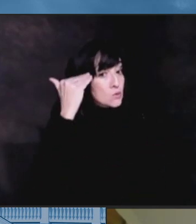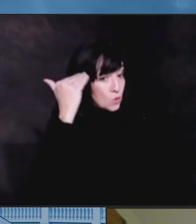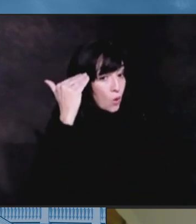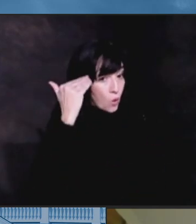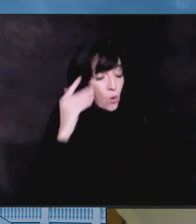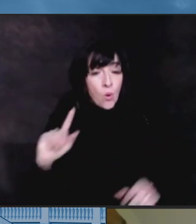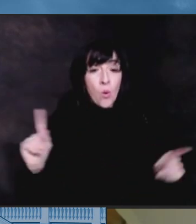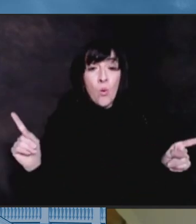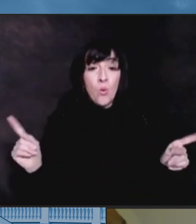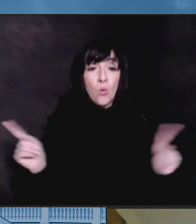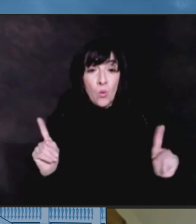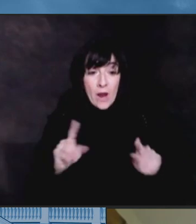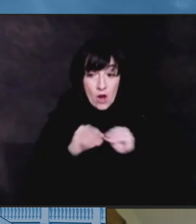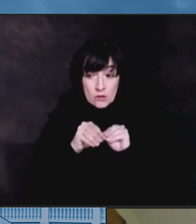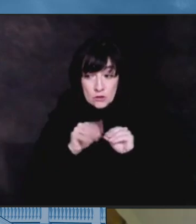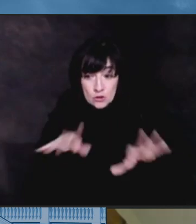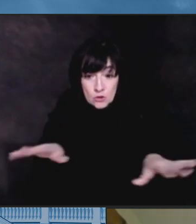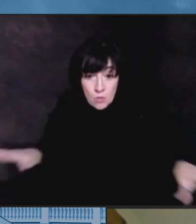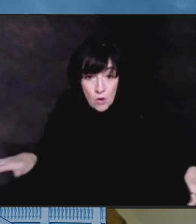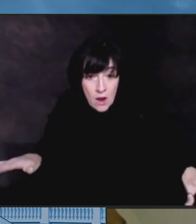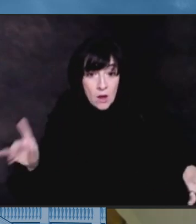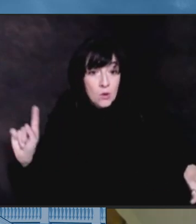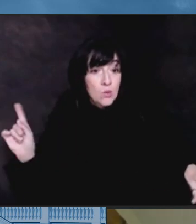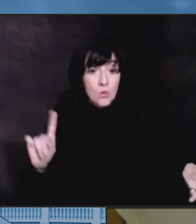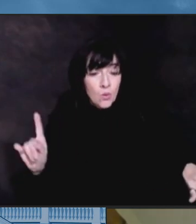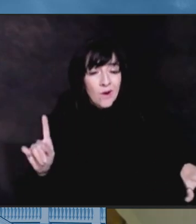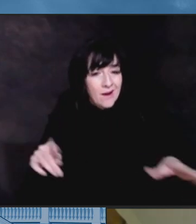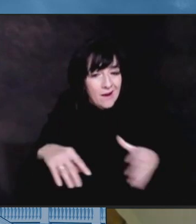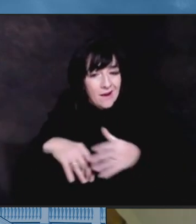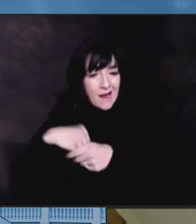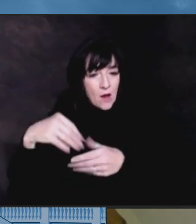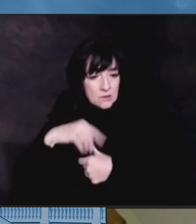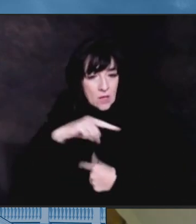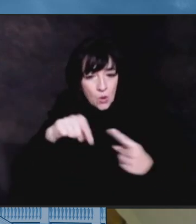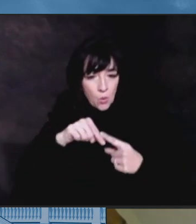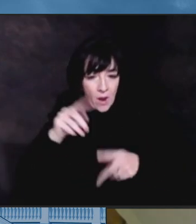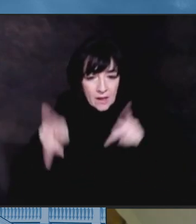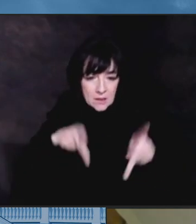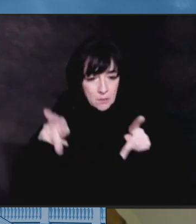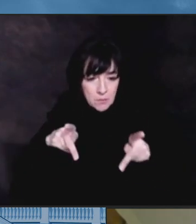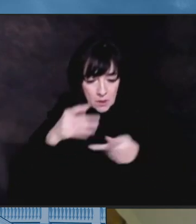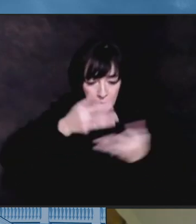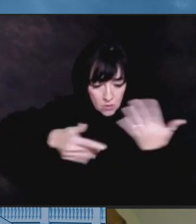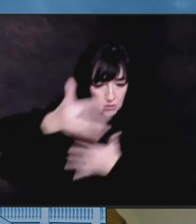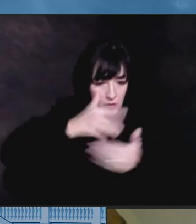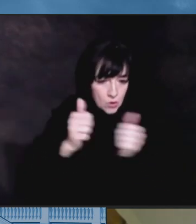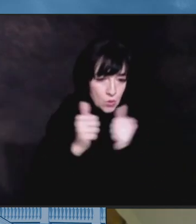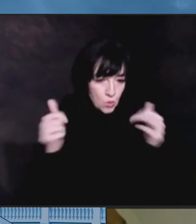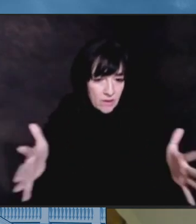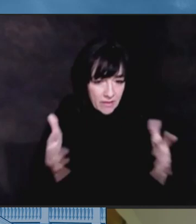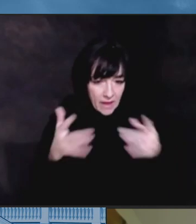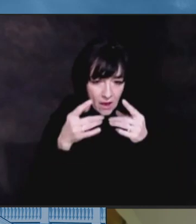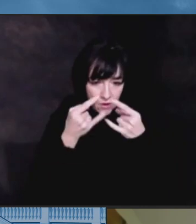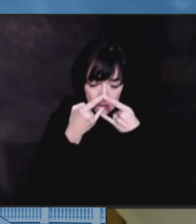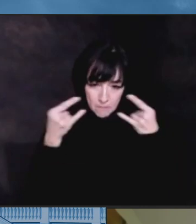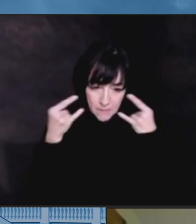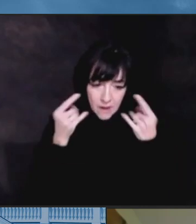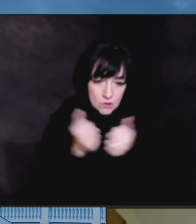controlled environments are where transmission occurs, and that makes it difficult. So very